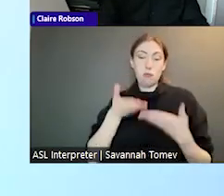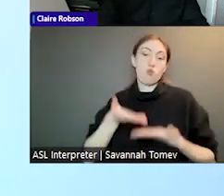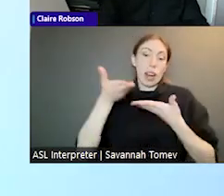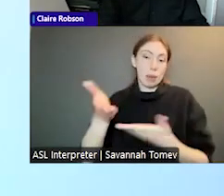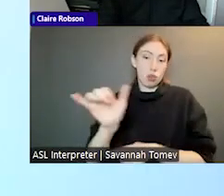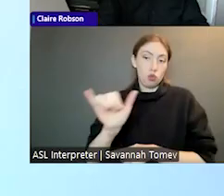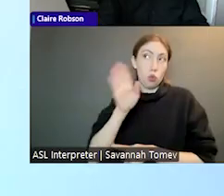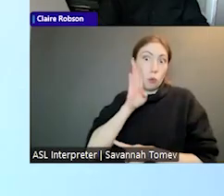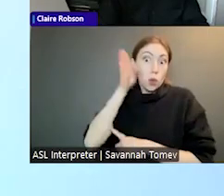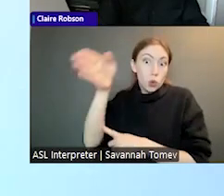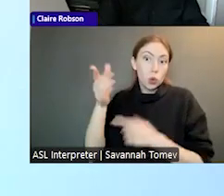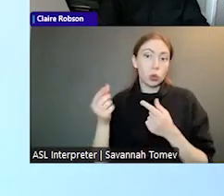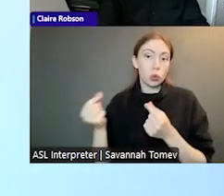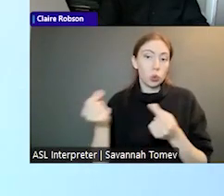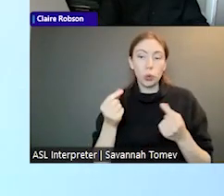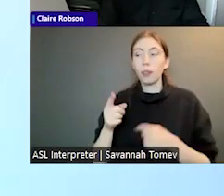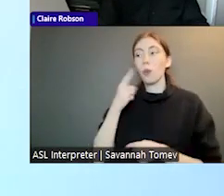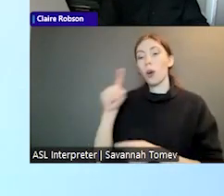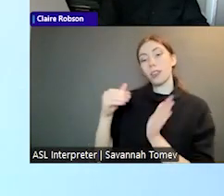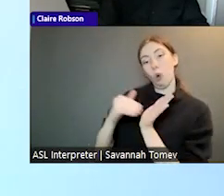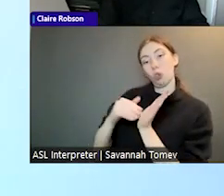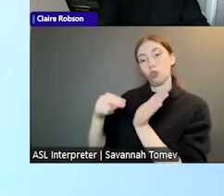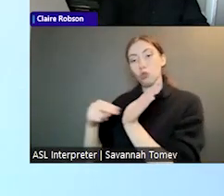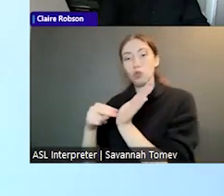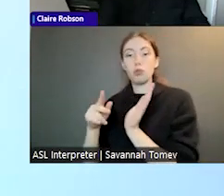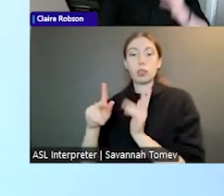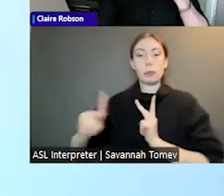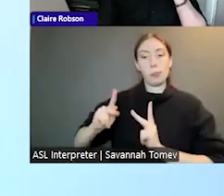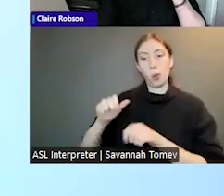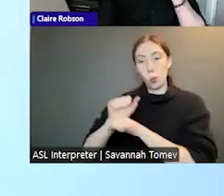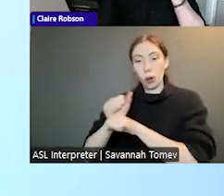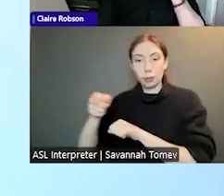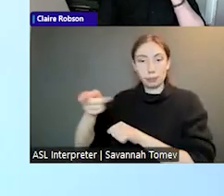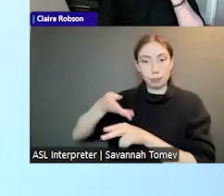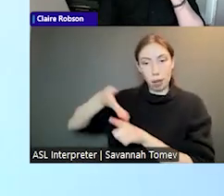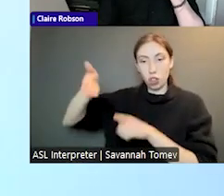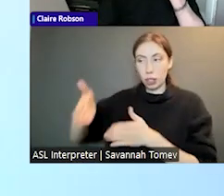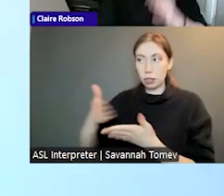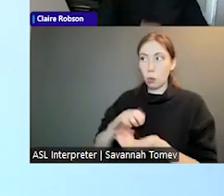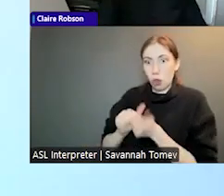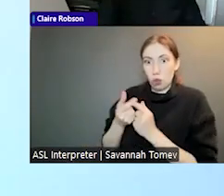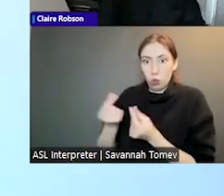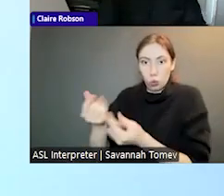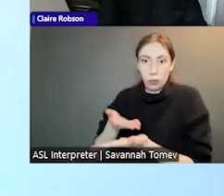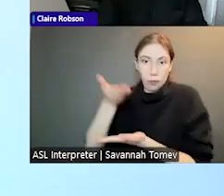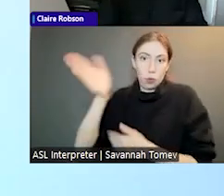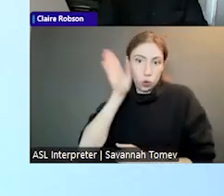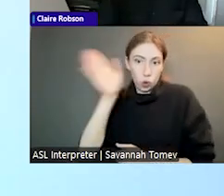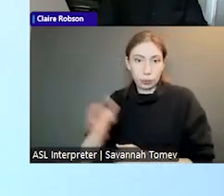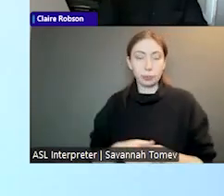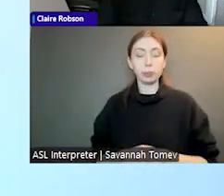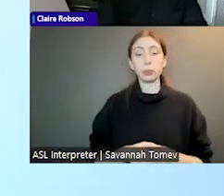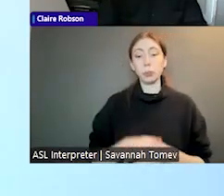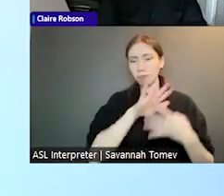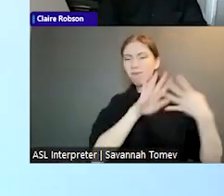for practitioners. Here's our book. Unfortunately, it's rather expensive. It's just the